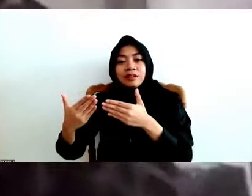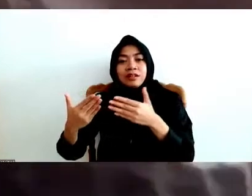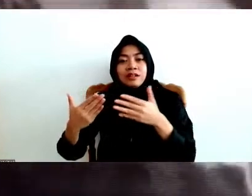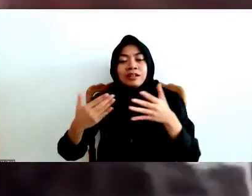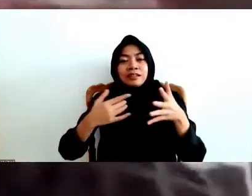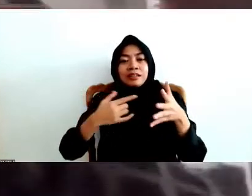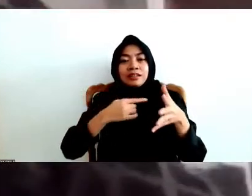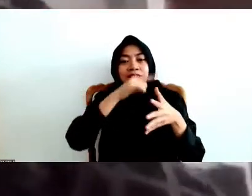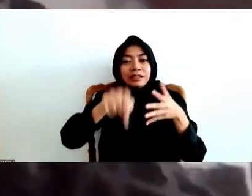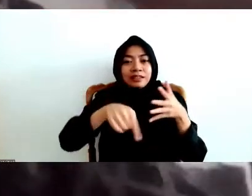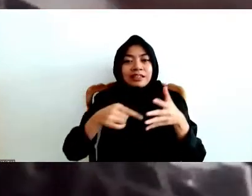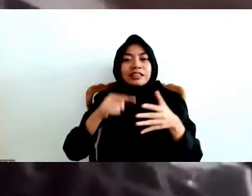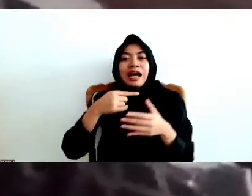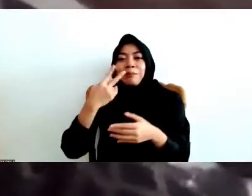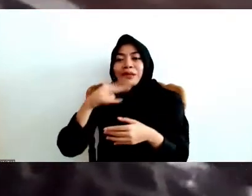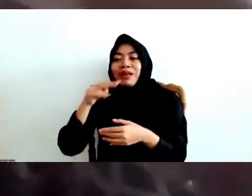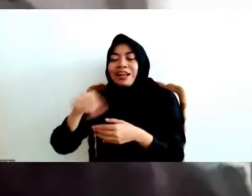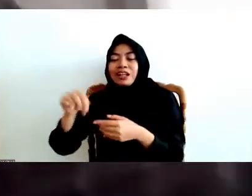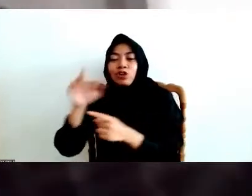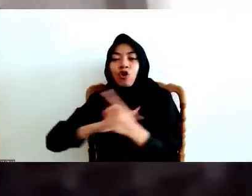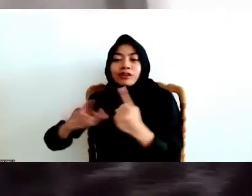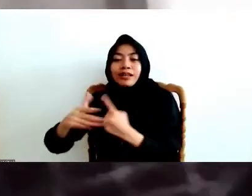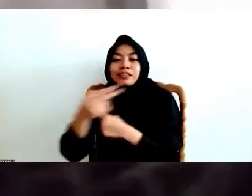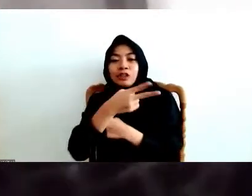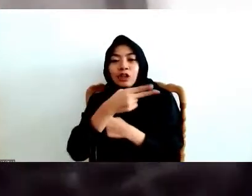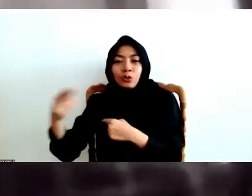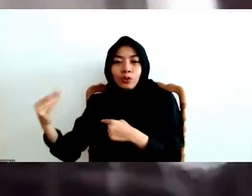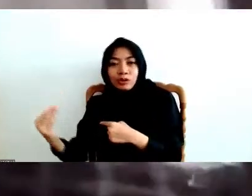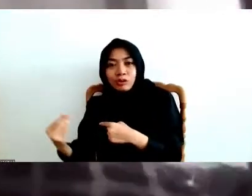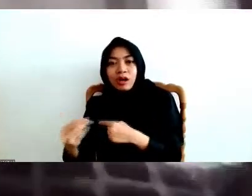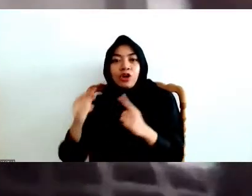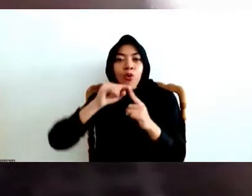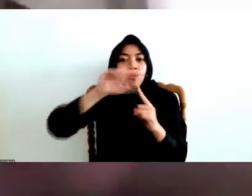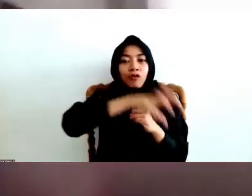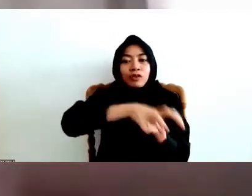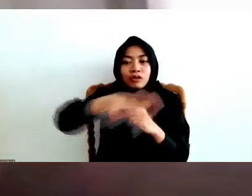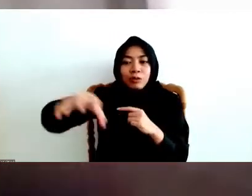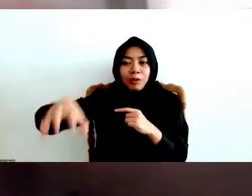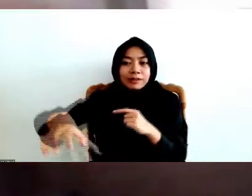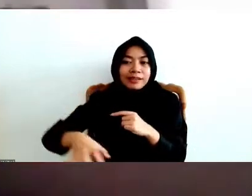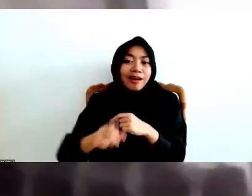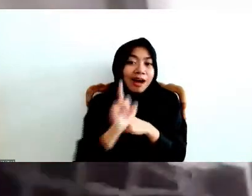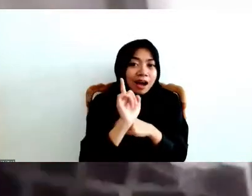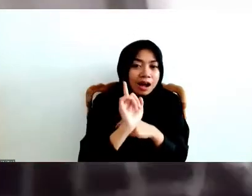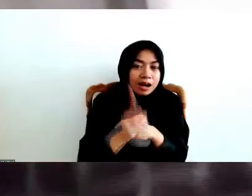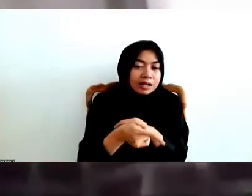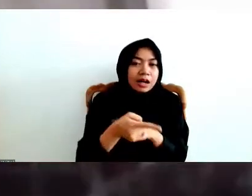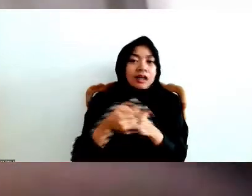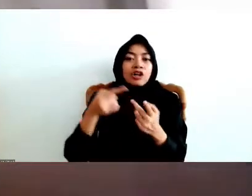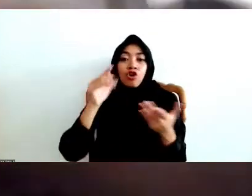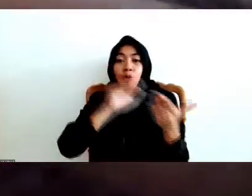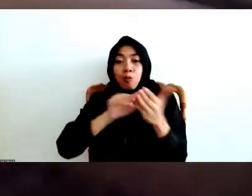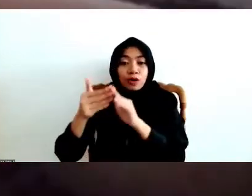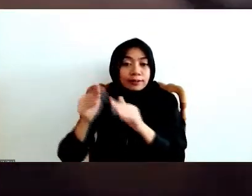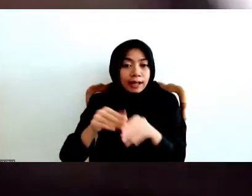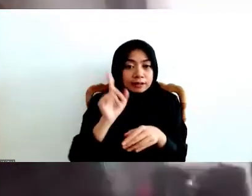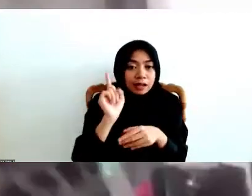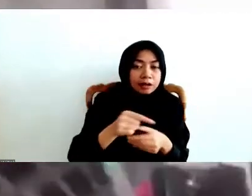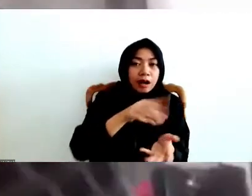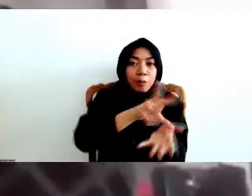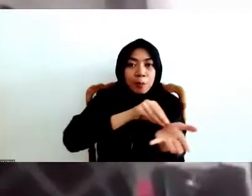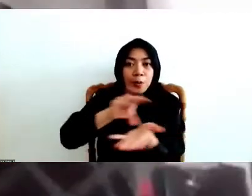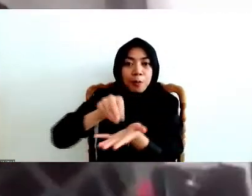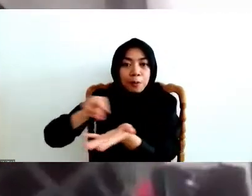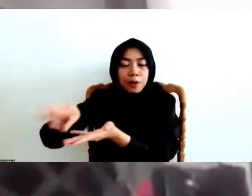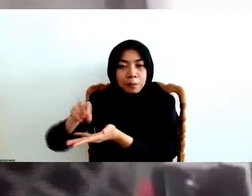require, in the context of Indonesia, given that you have the provinces, you have the districts, and you have the community,